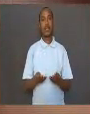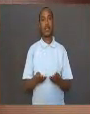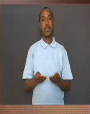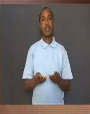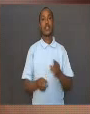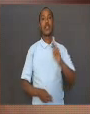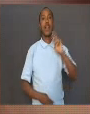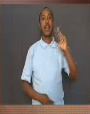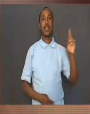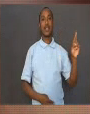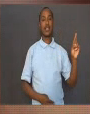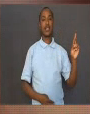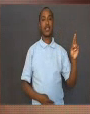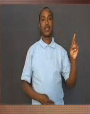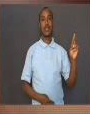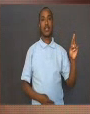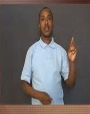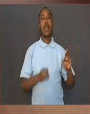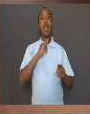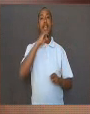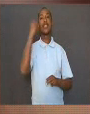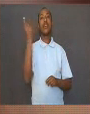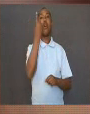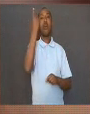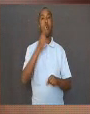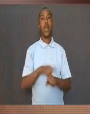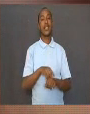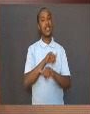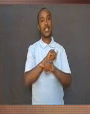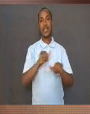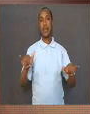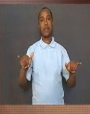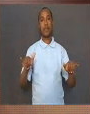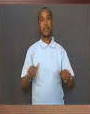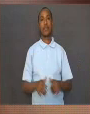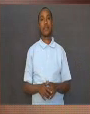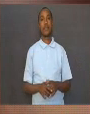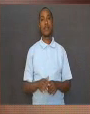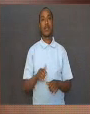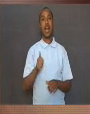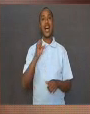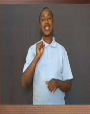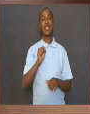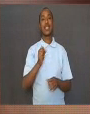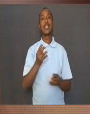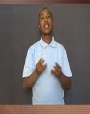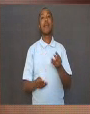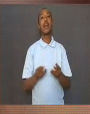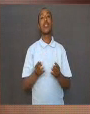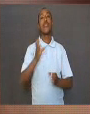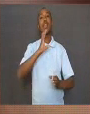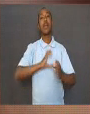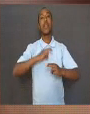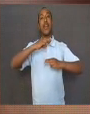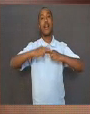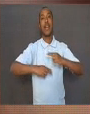mass of reactants is always the same as the mass